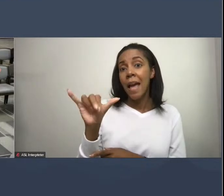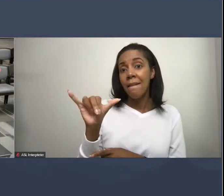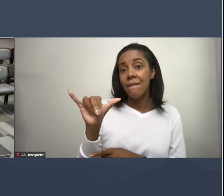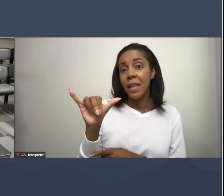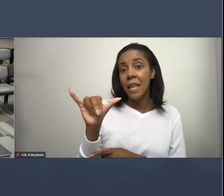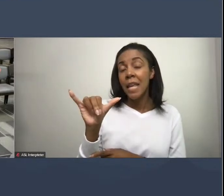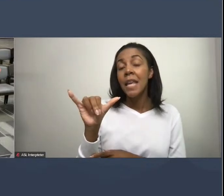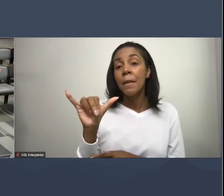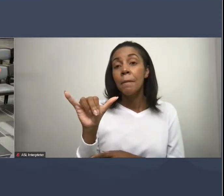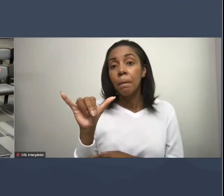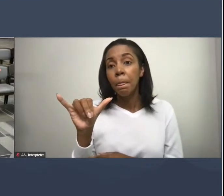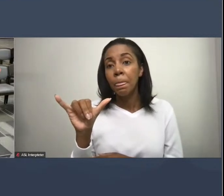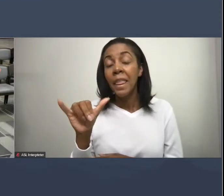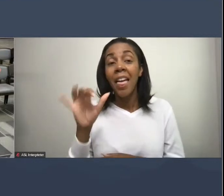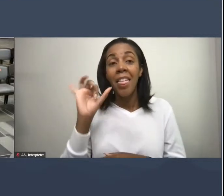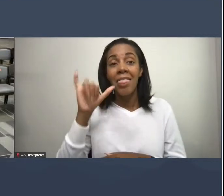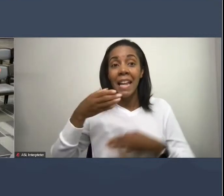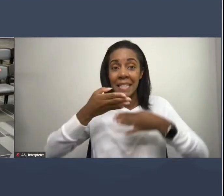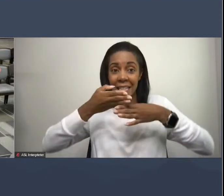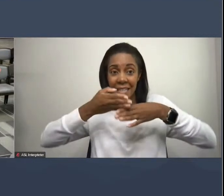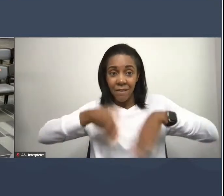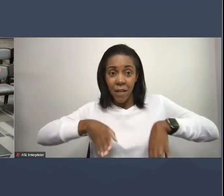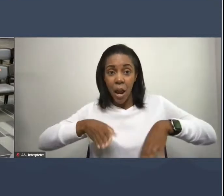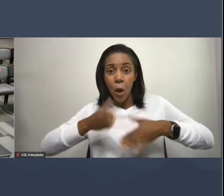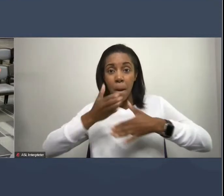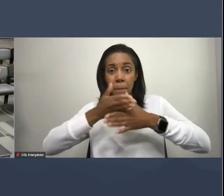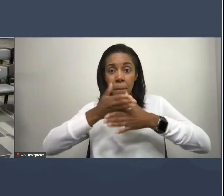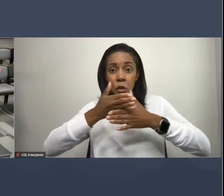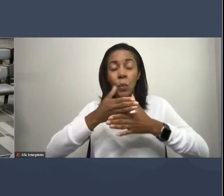actually is the divider dike, I'll call it, between McKellar